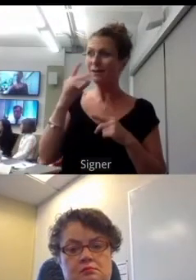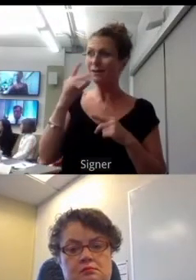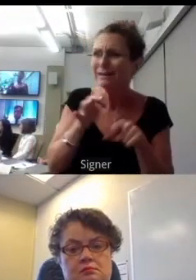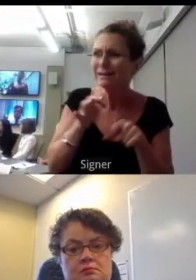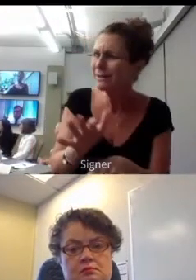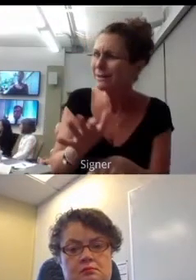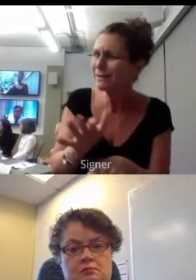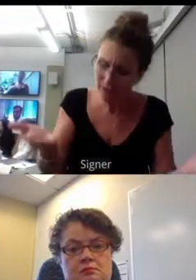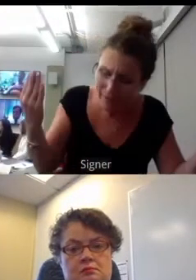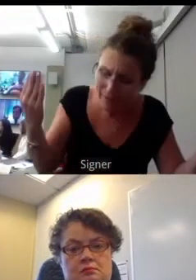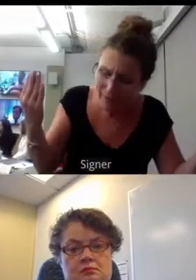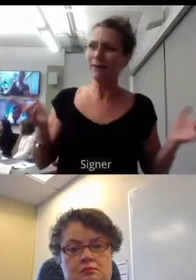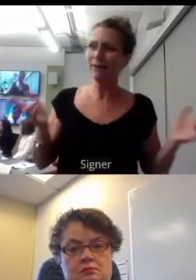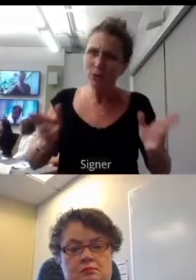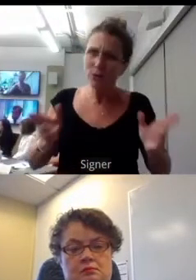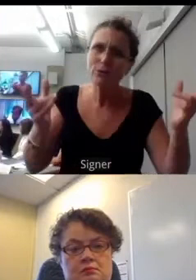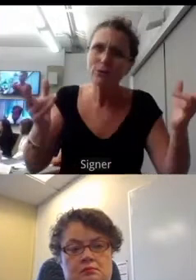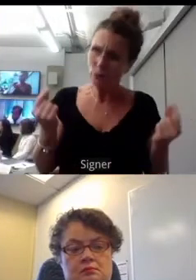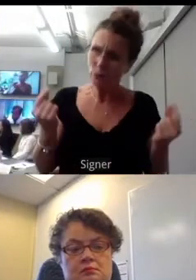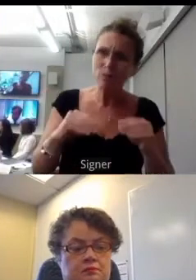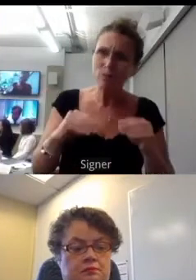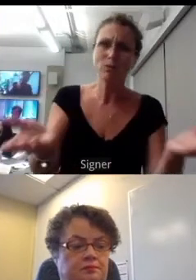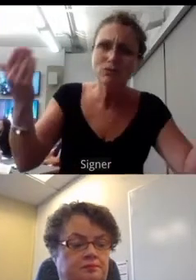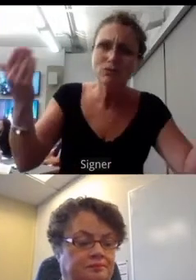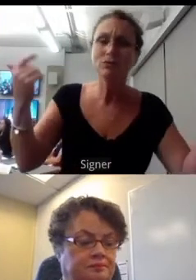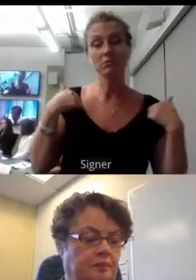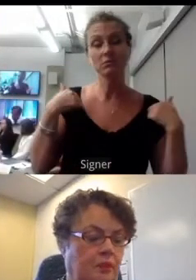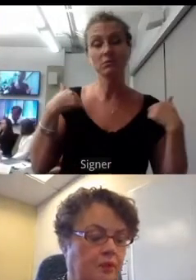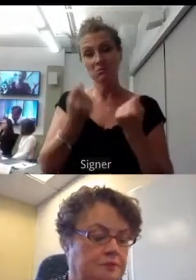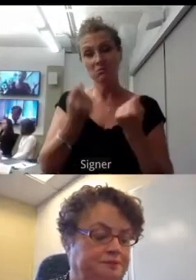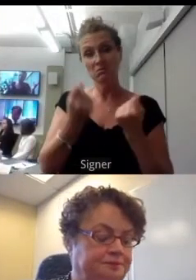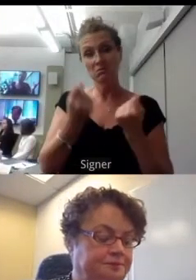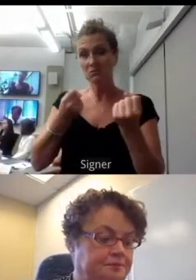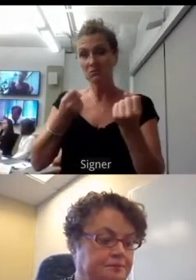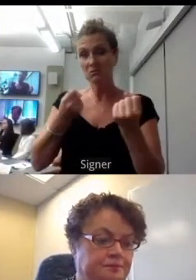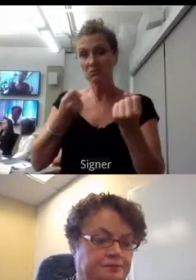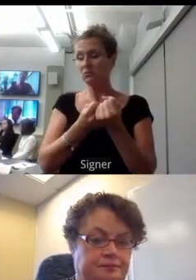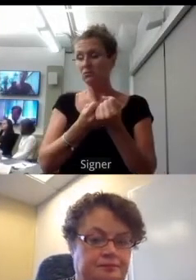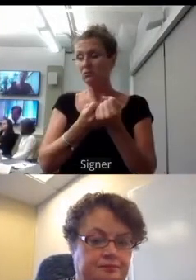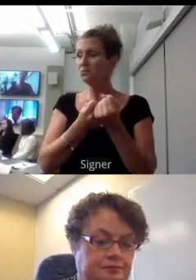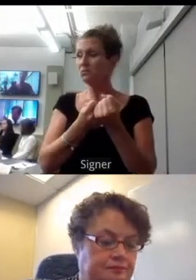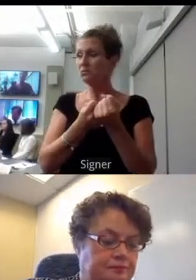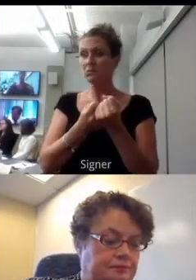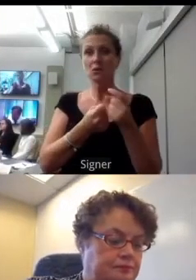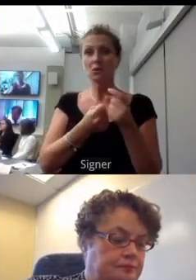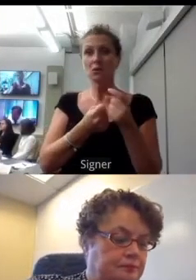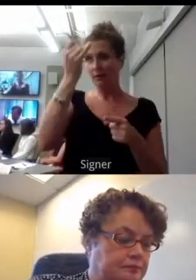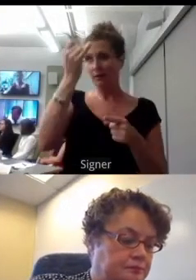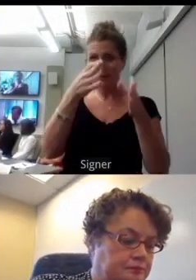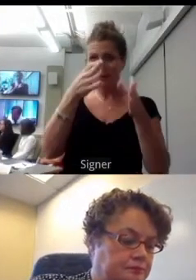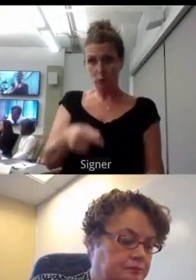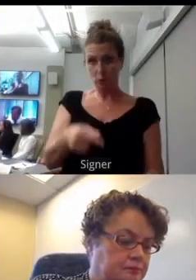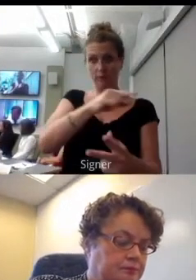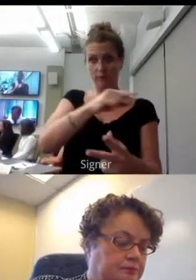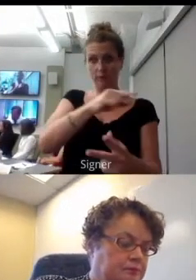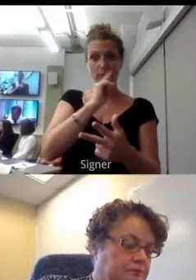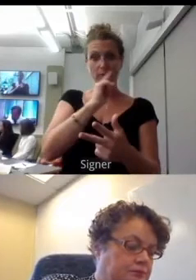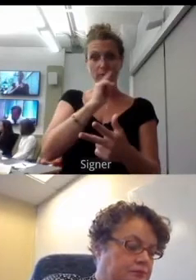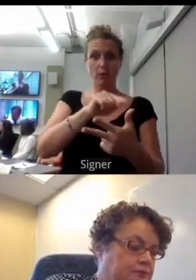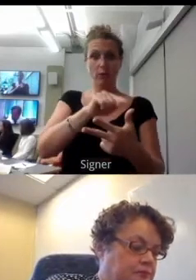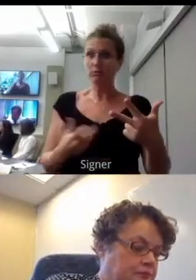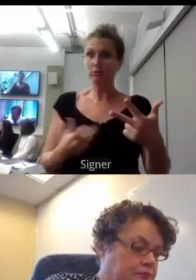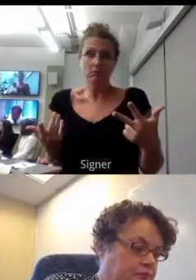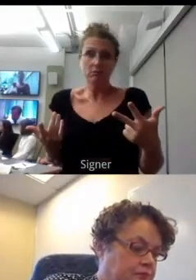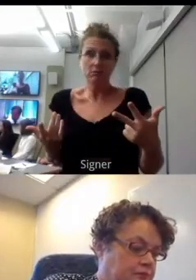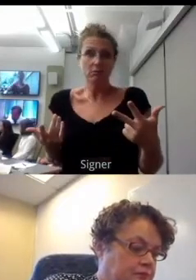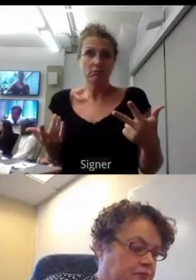I would support this idea. I think it could really help in terms of a lot of the things that the federal government